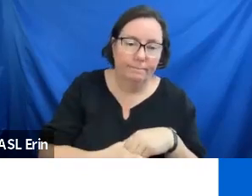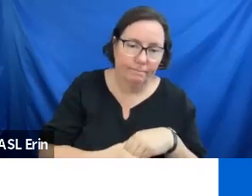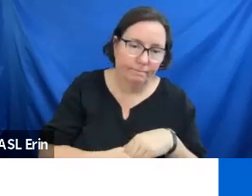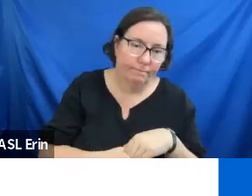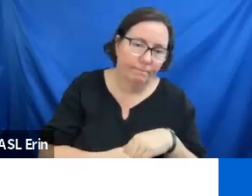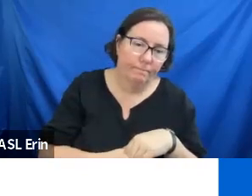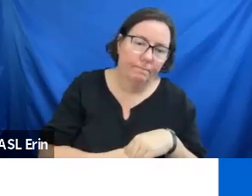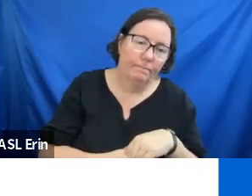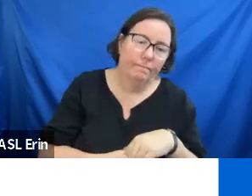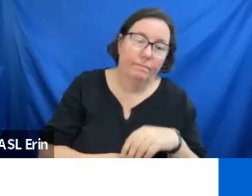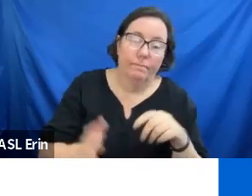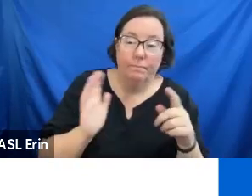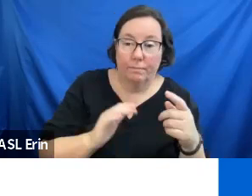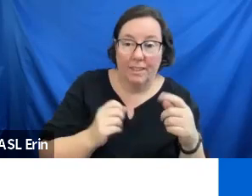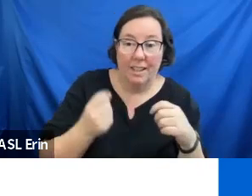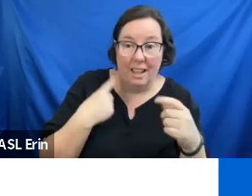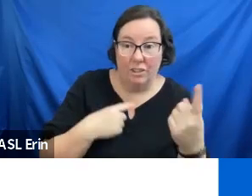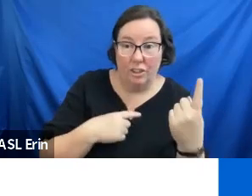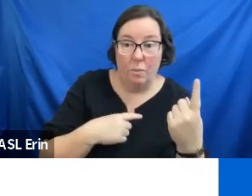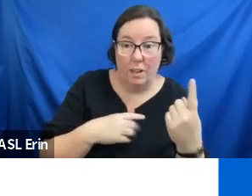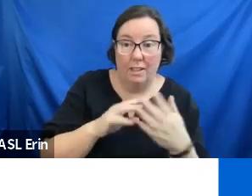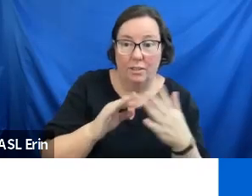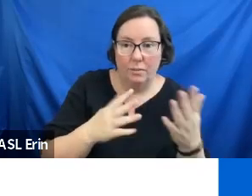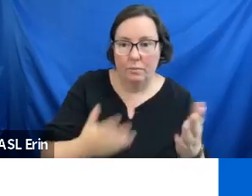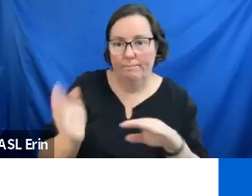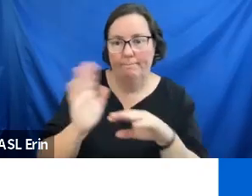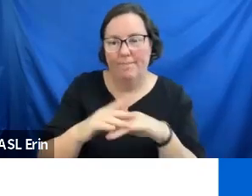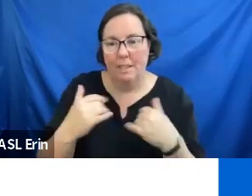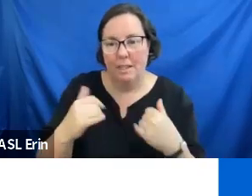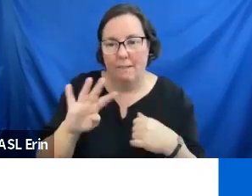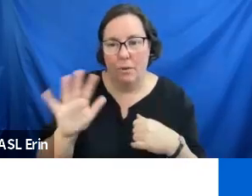with going from 1 student across the schools to 45